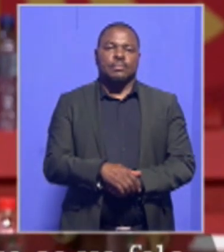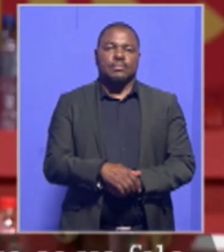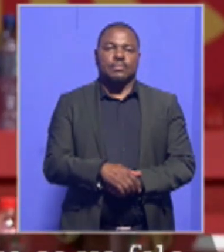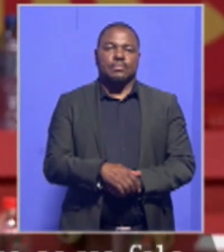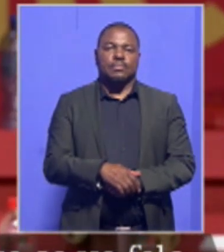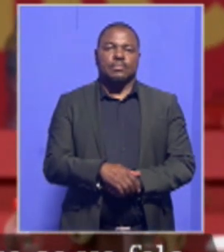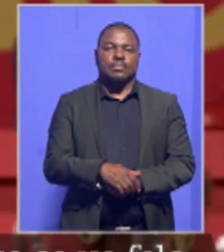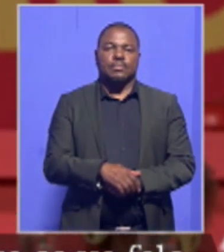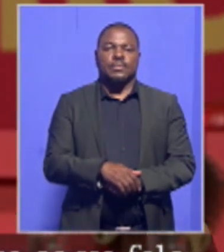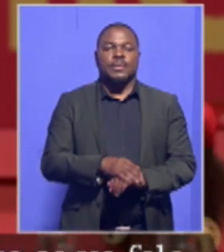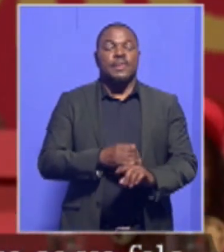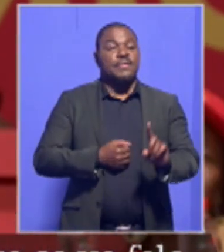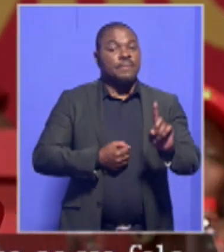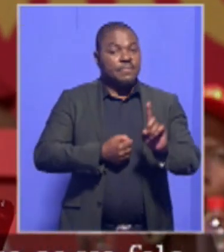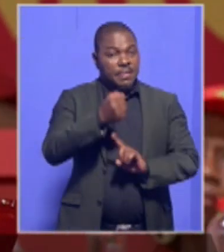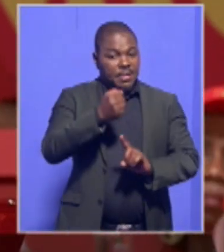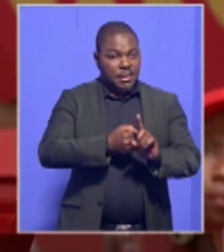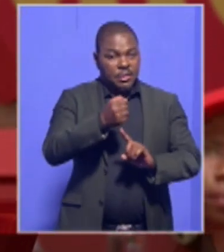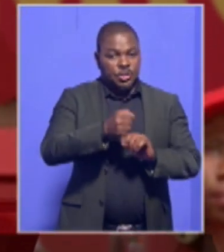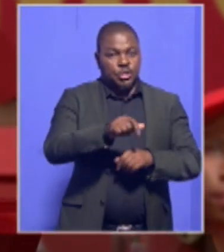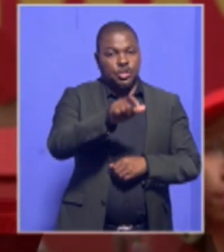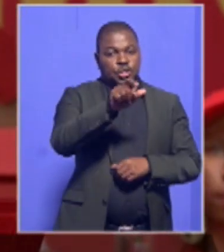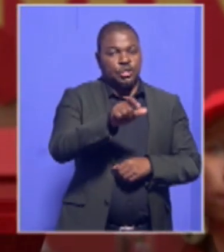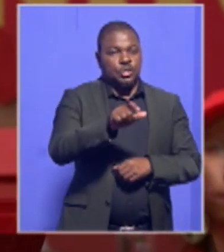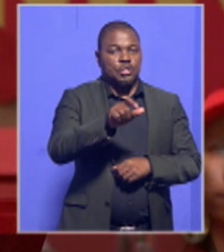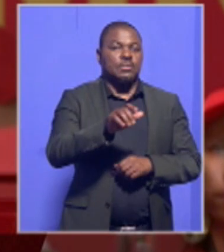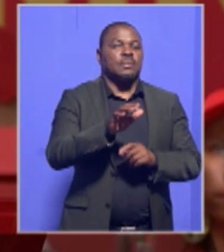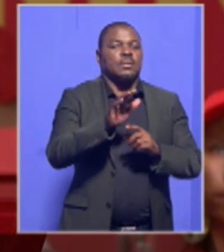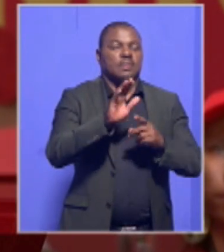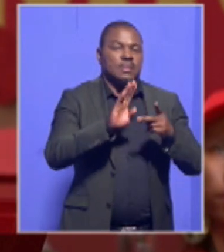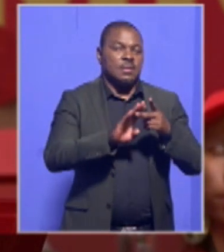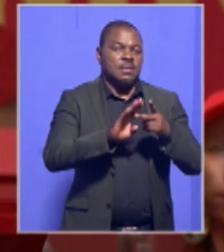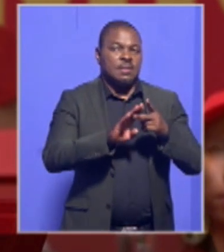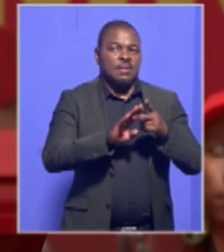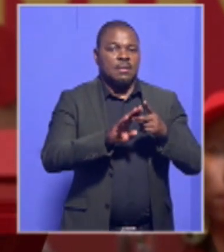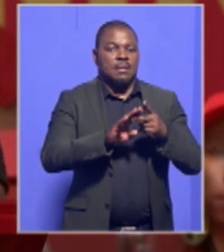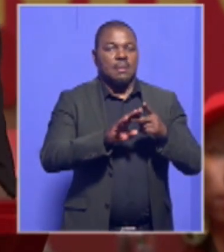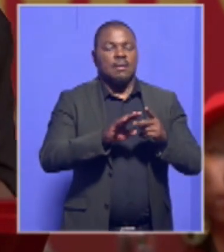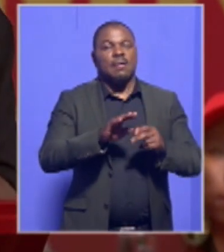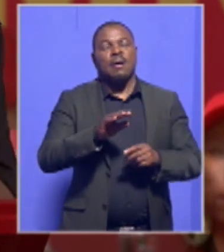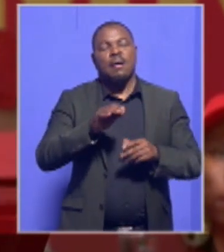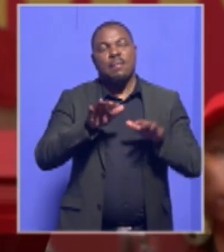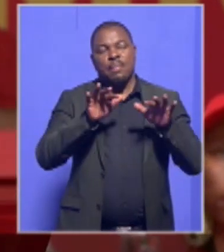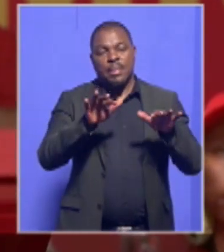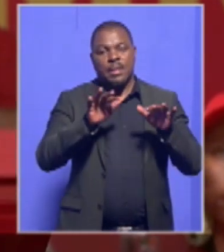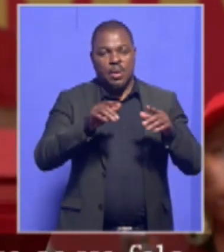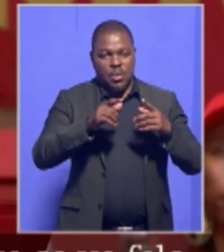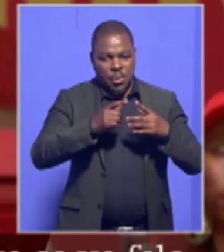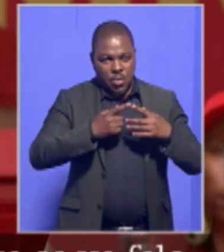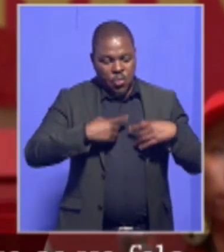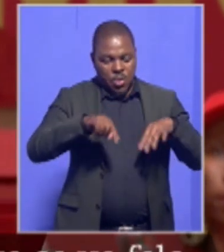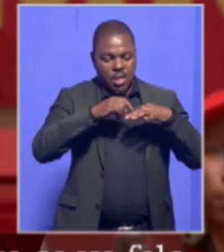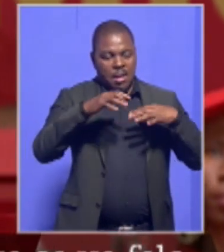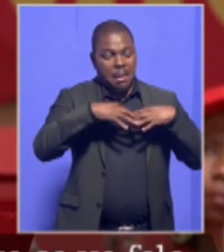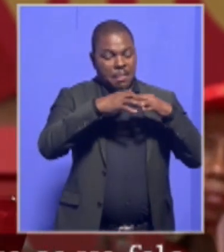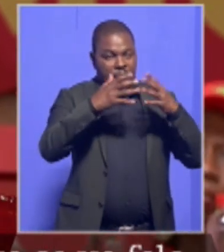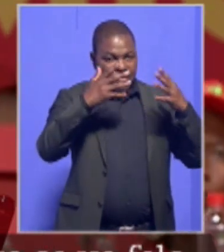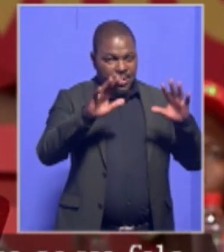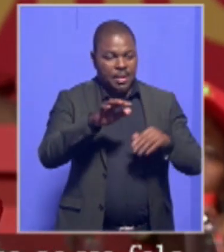Fighters, there will be lots of things that are going to try and test us. But we have a founding manifesto.